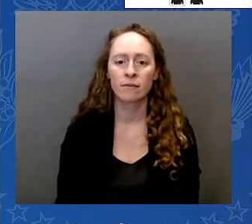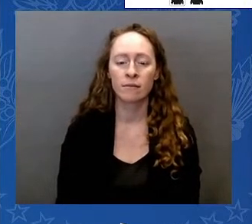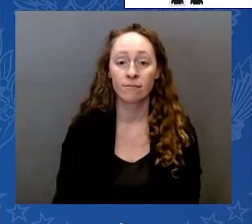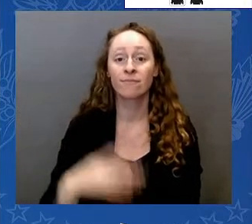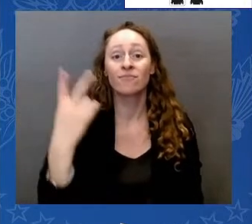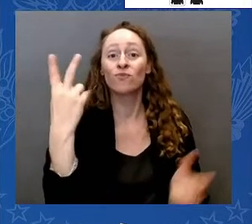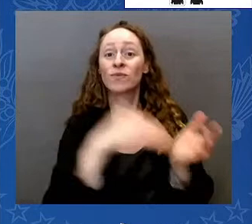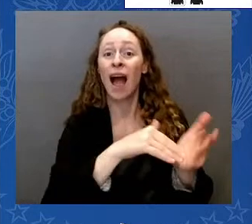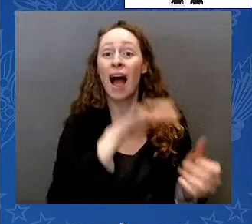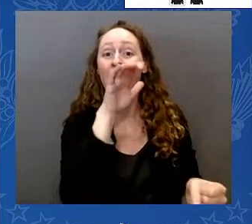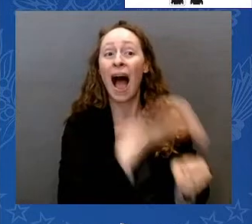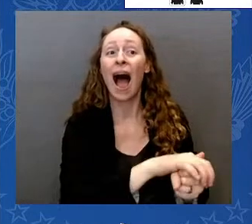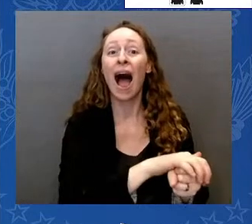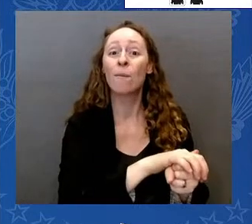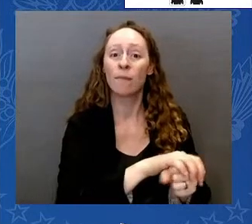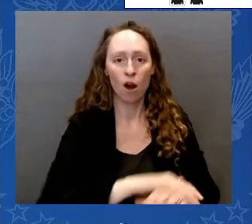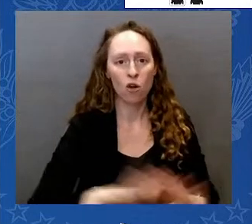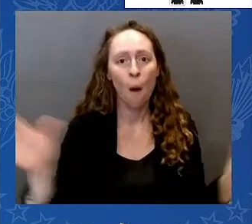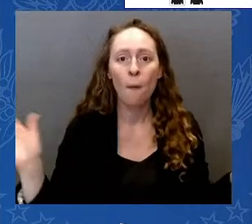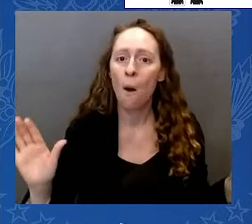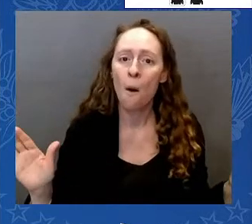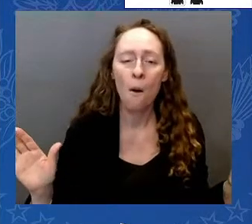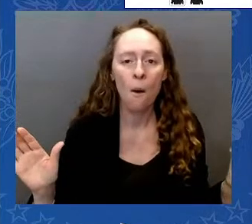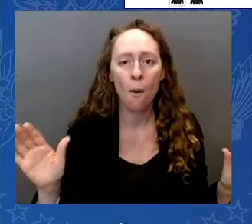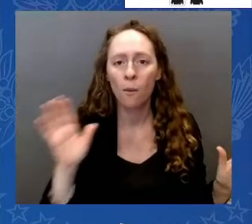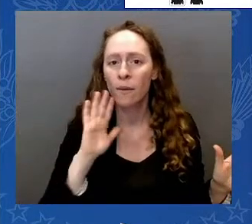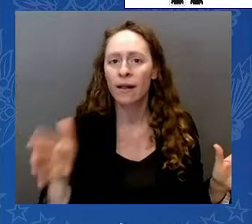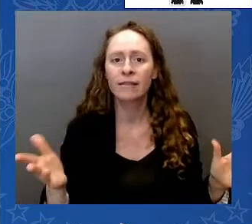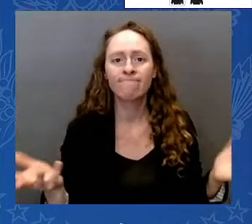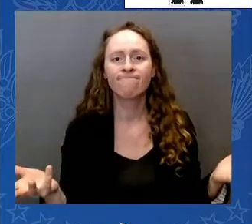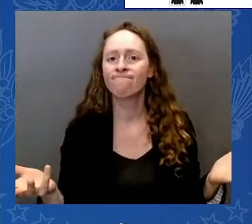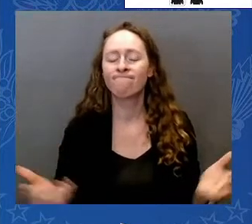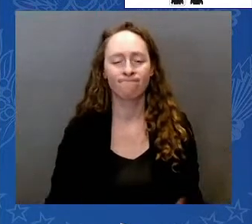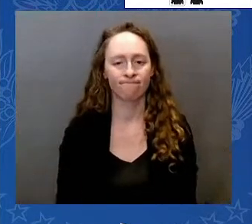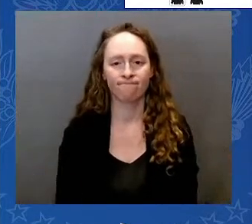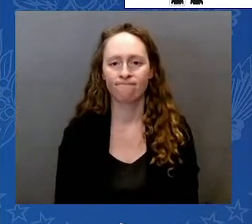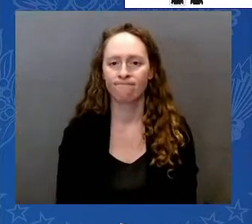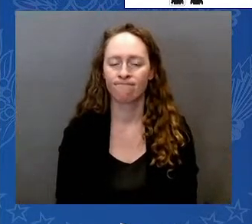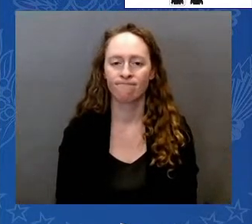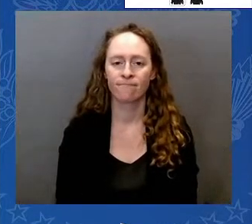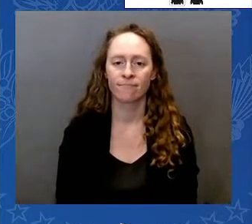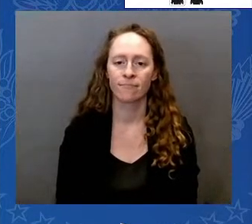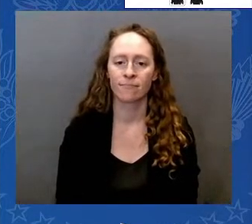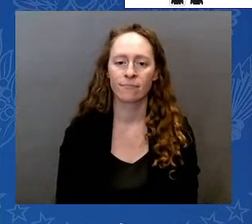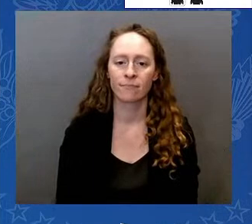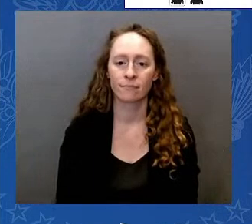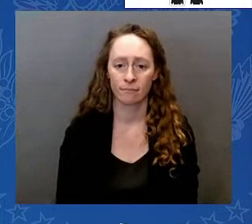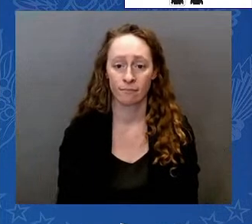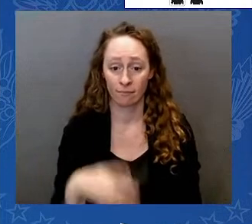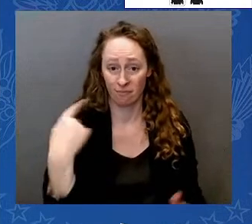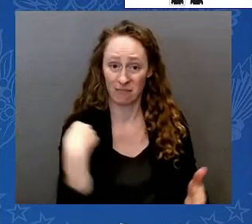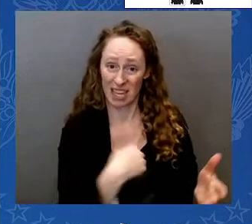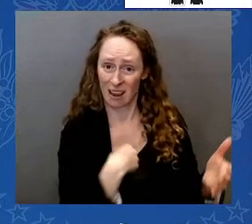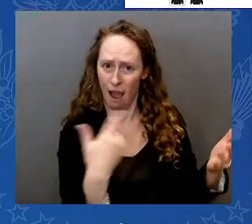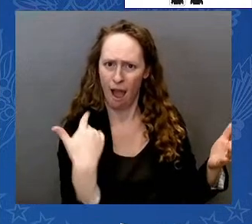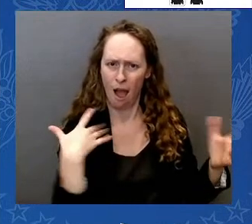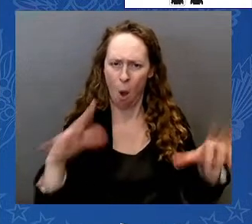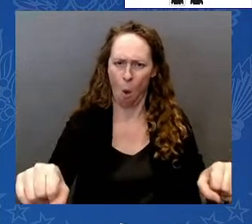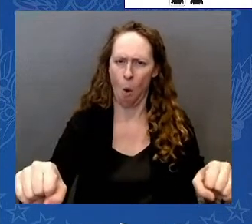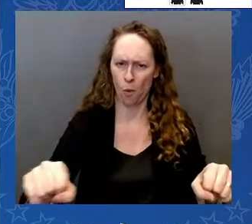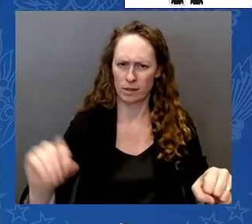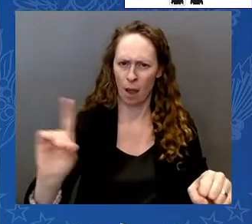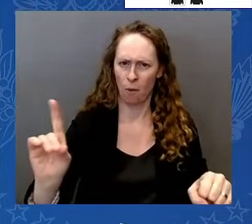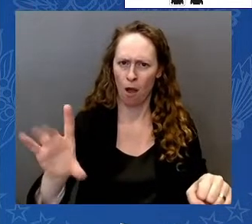gone. If they take back the control of the Congress, the $35 a month cap on insulin for folks on Medicare we just passed goes